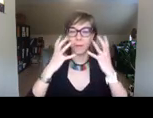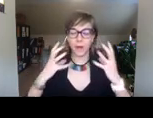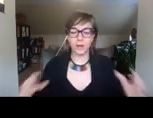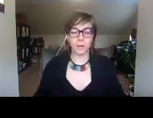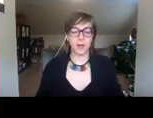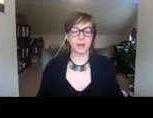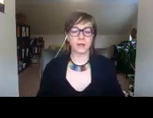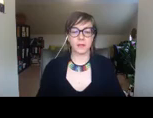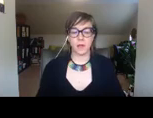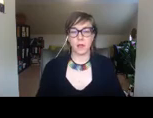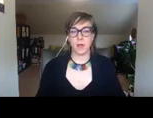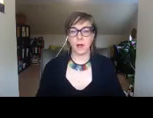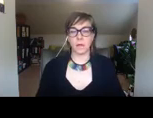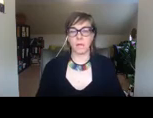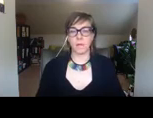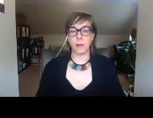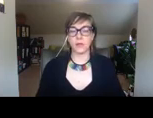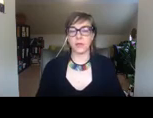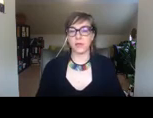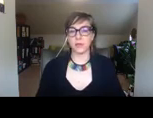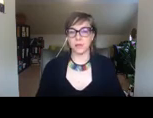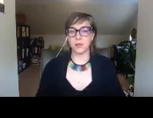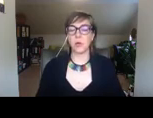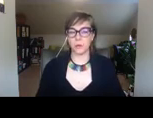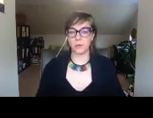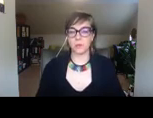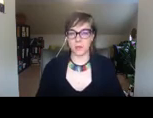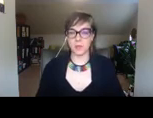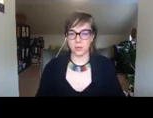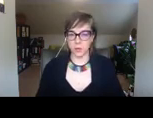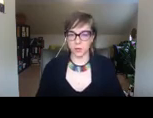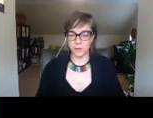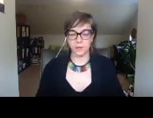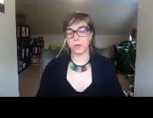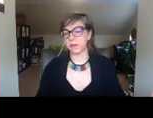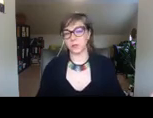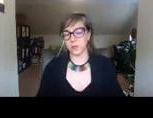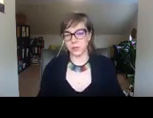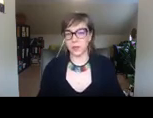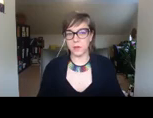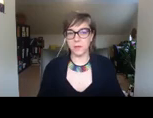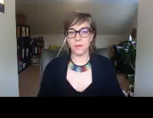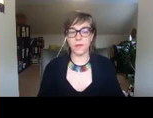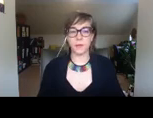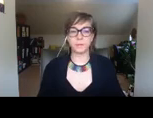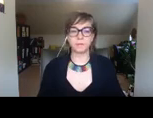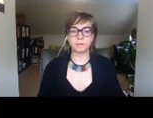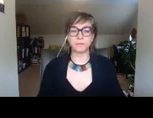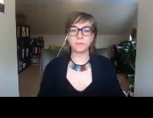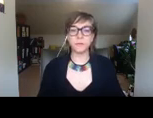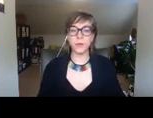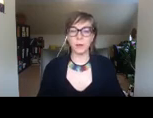supermarket, behind our masks, that person is going through the same situation. Of course, the situation is going to be different for